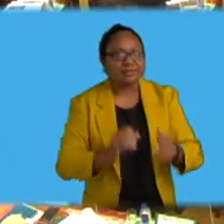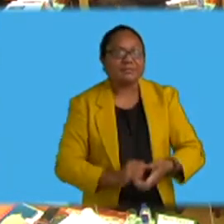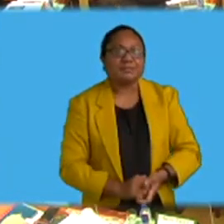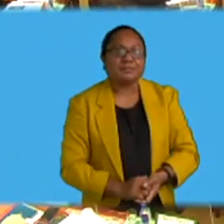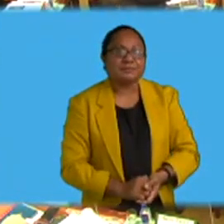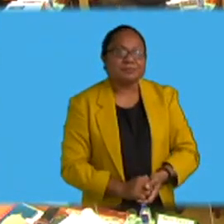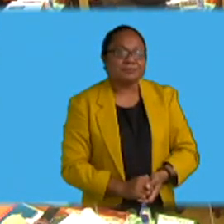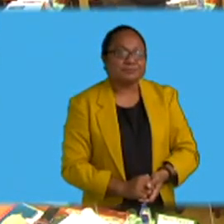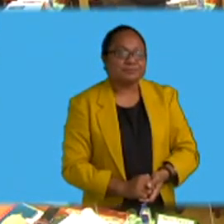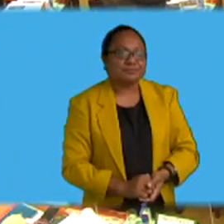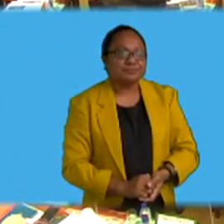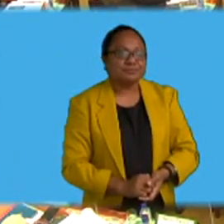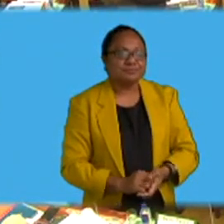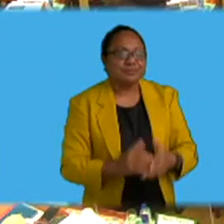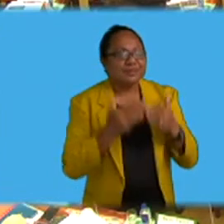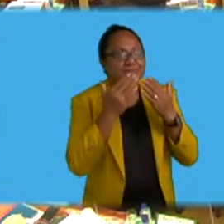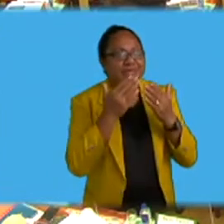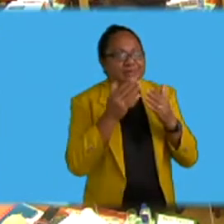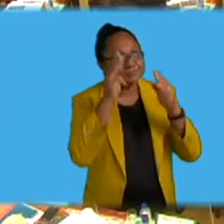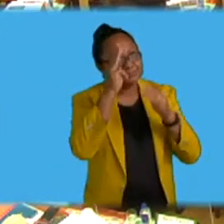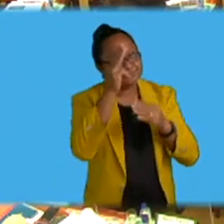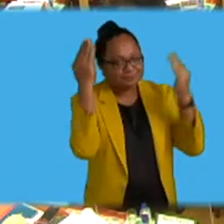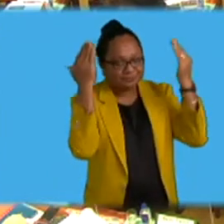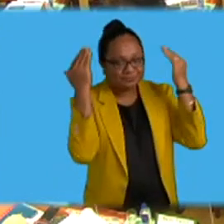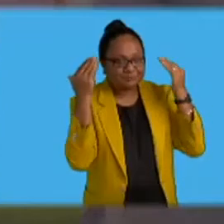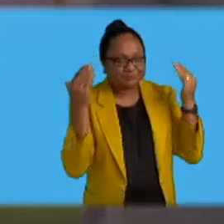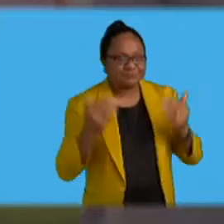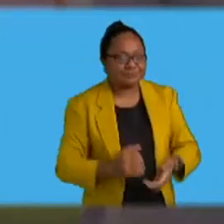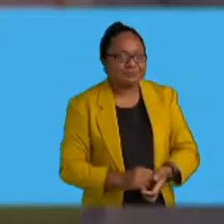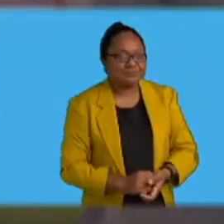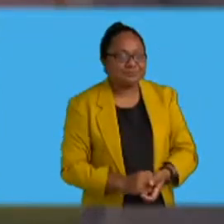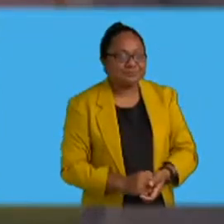Thank you, Madam Speaker.